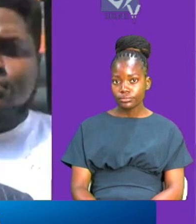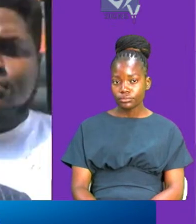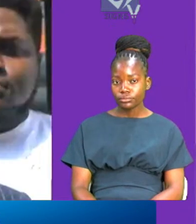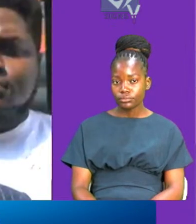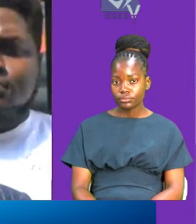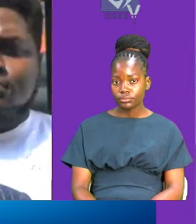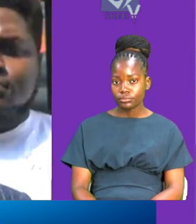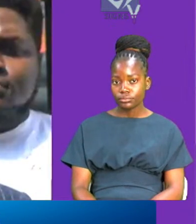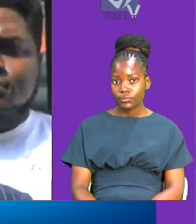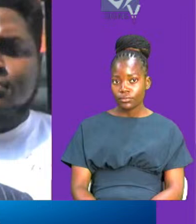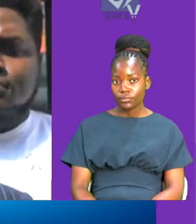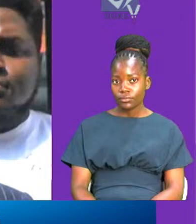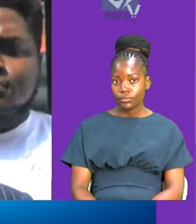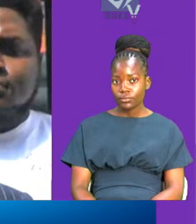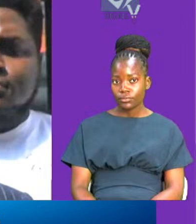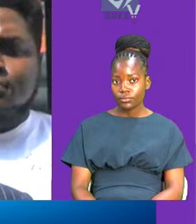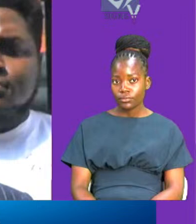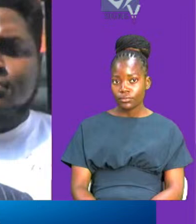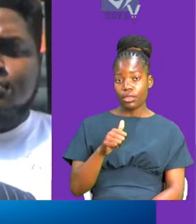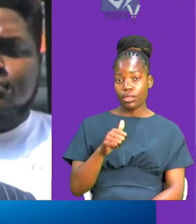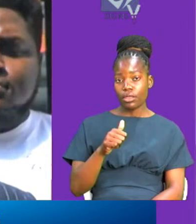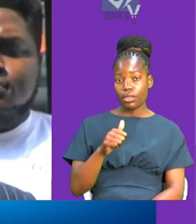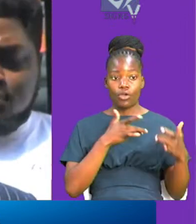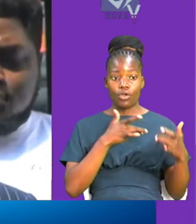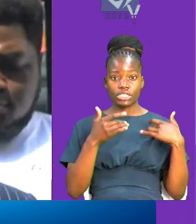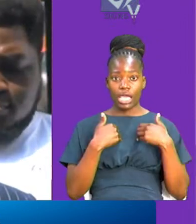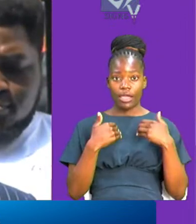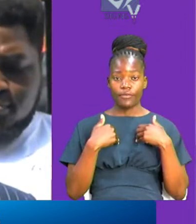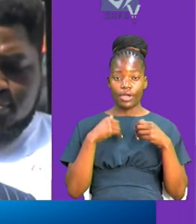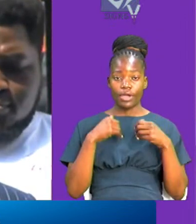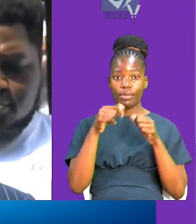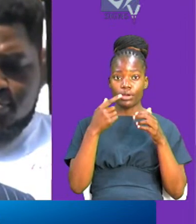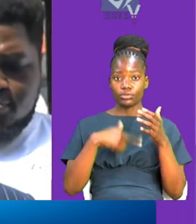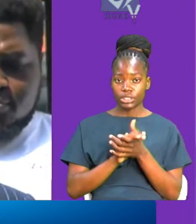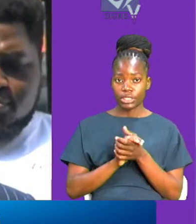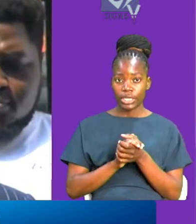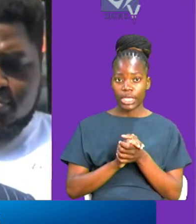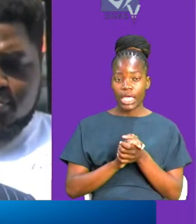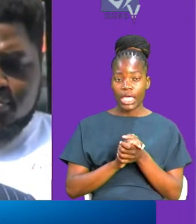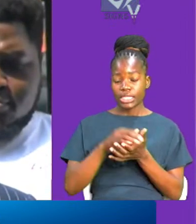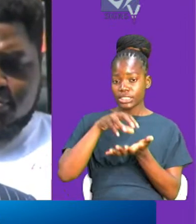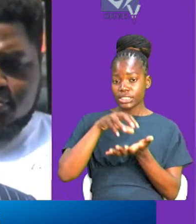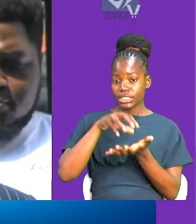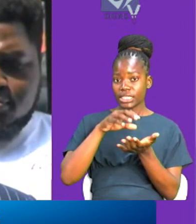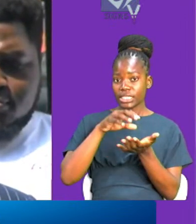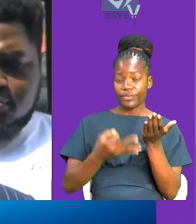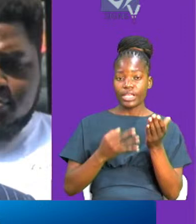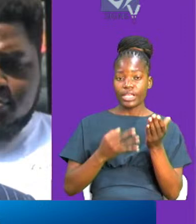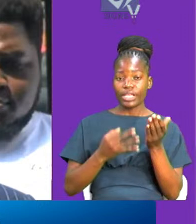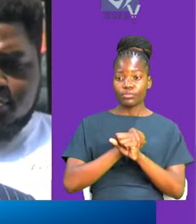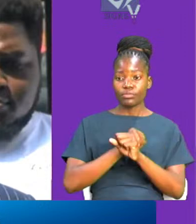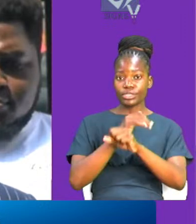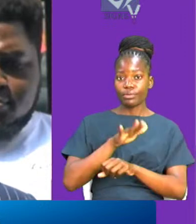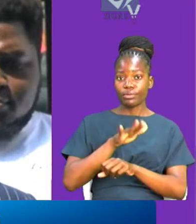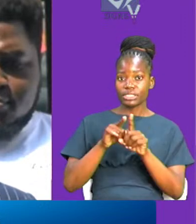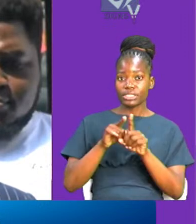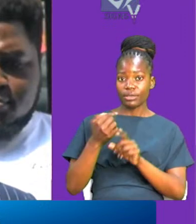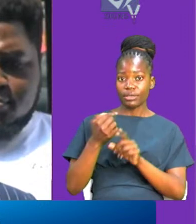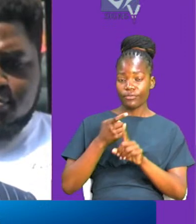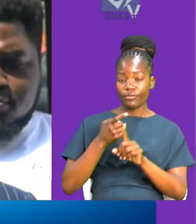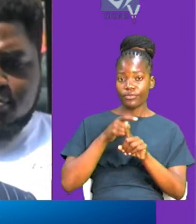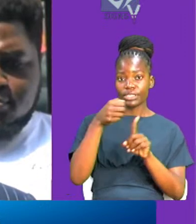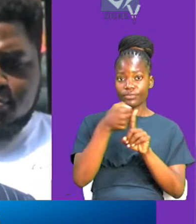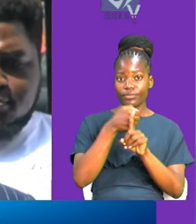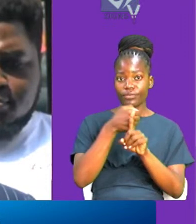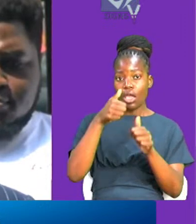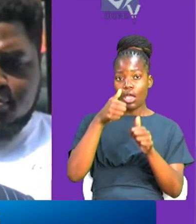We still remain very concerned about the long-standing state's failure to protect women and girls from this type of violence,